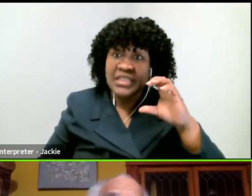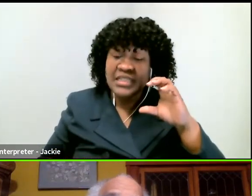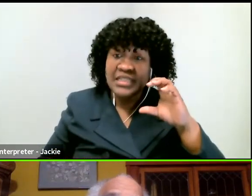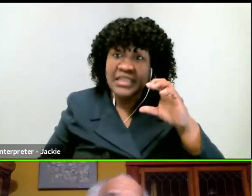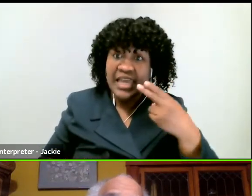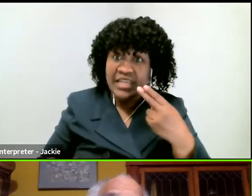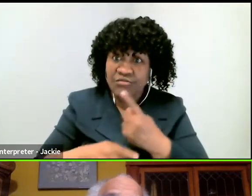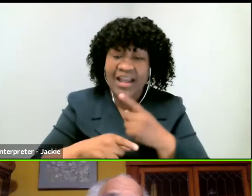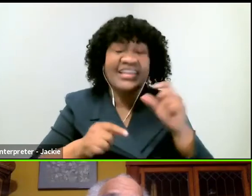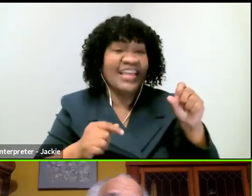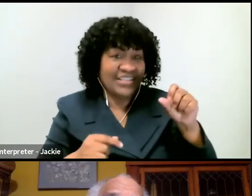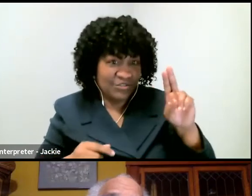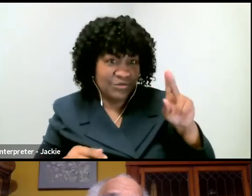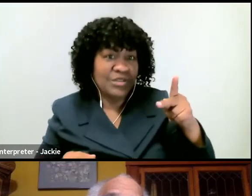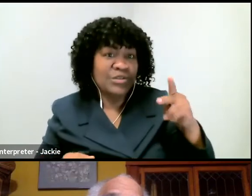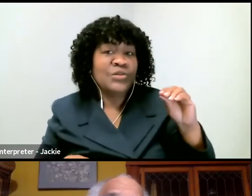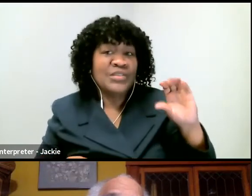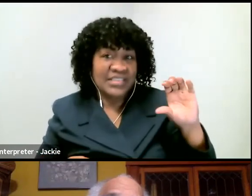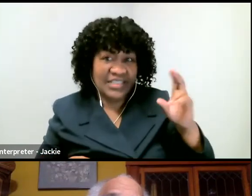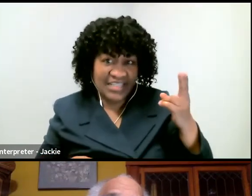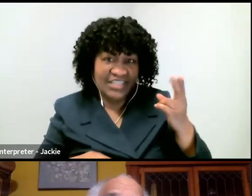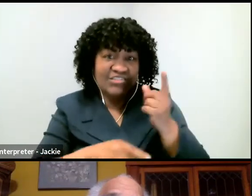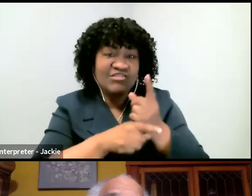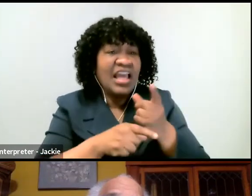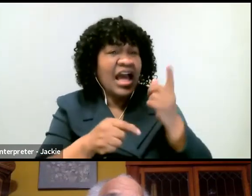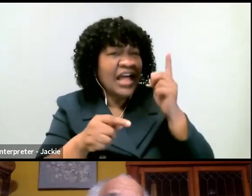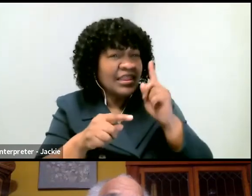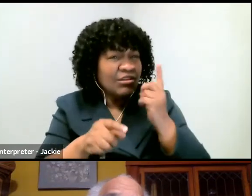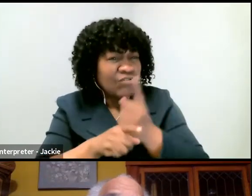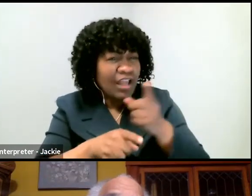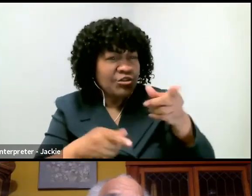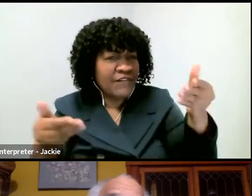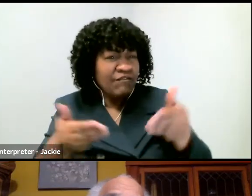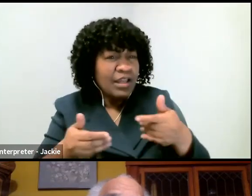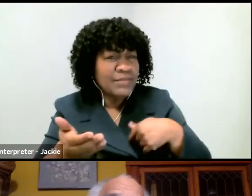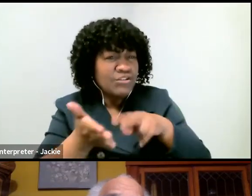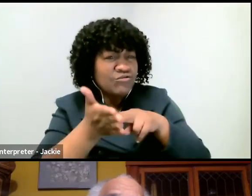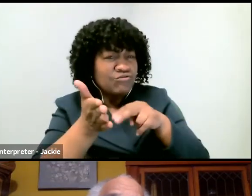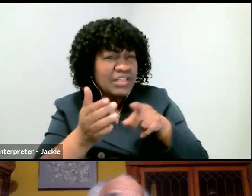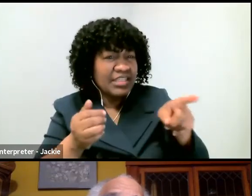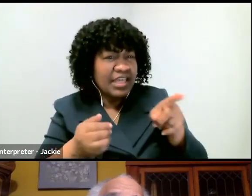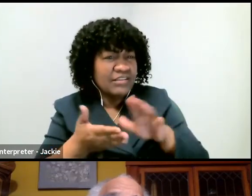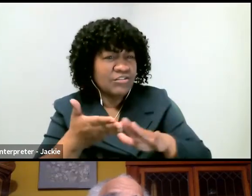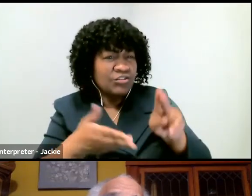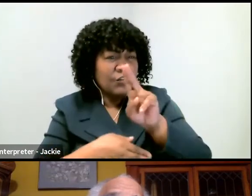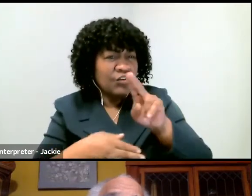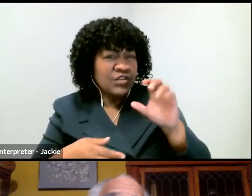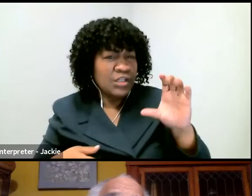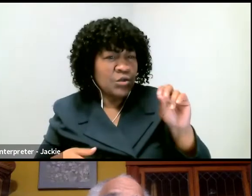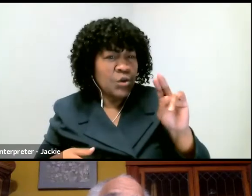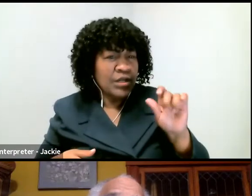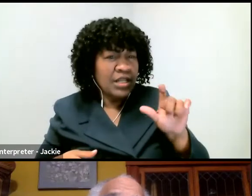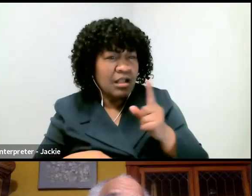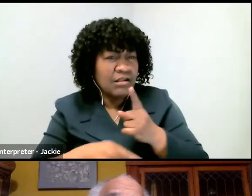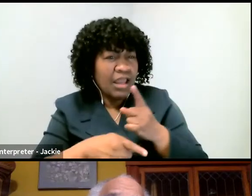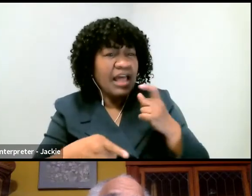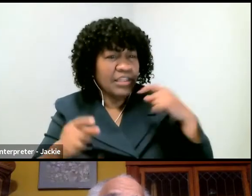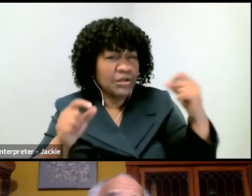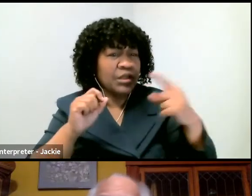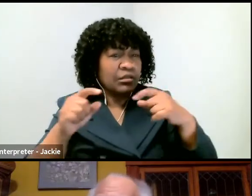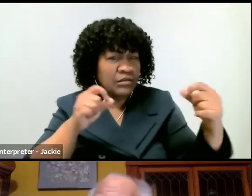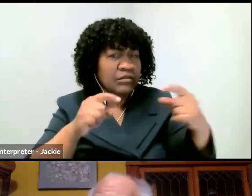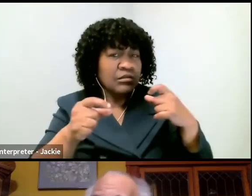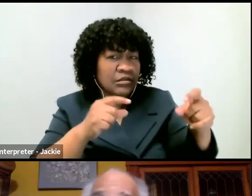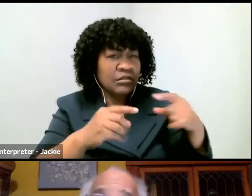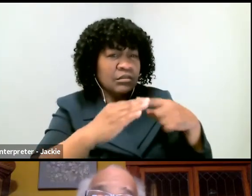And I think you invited me out to give a reading at Cornell. I think we had corresponded a bit